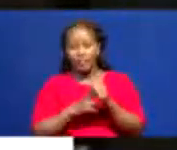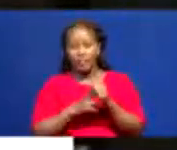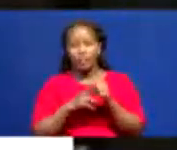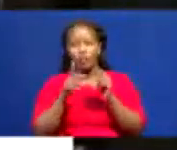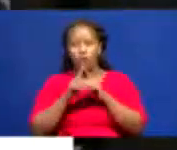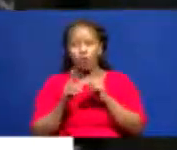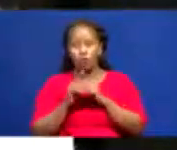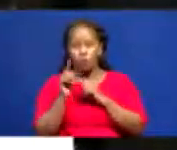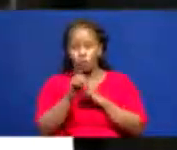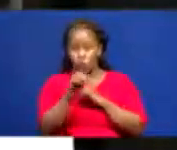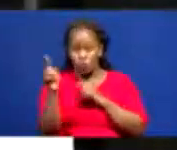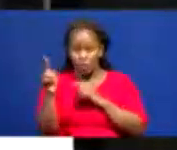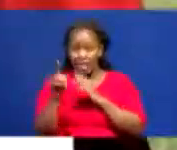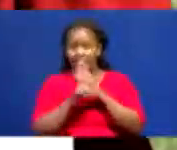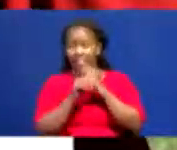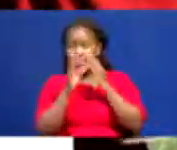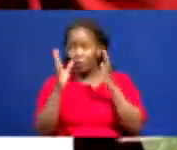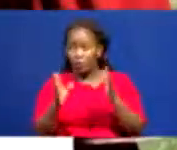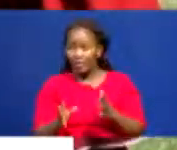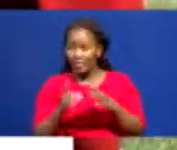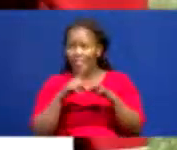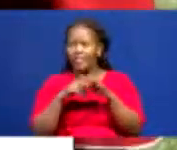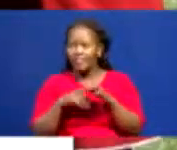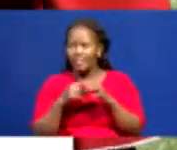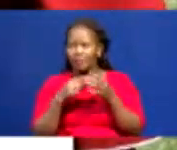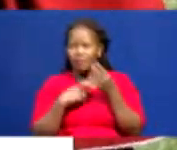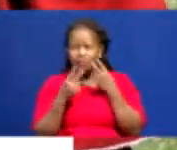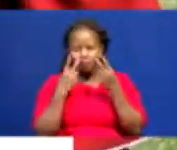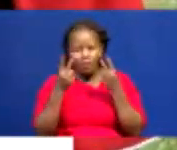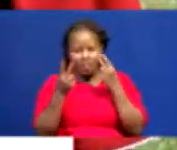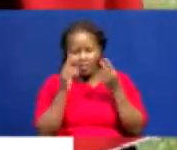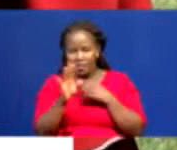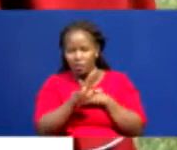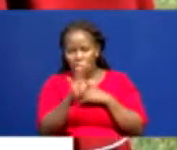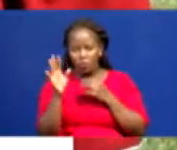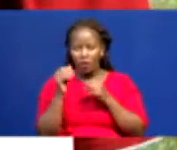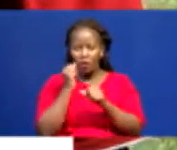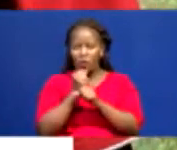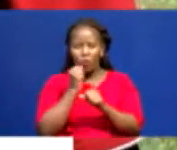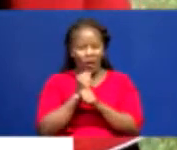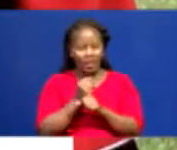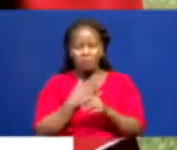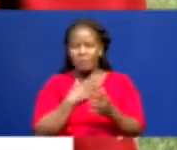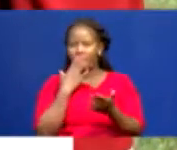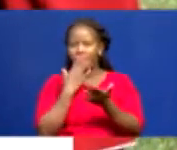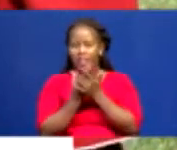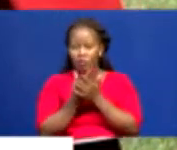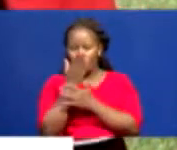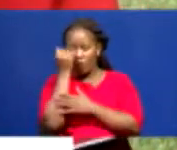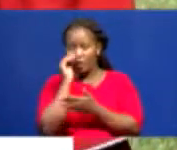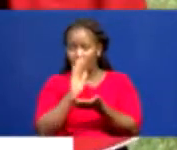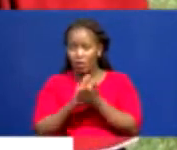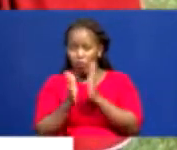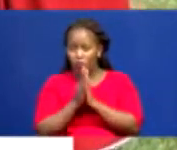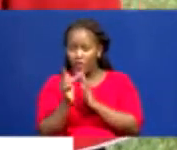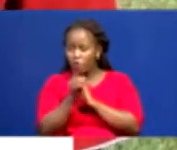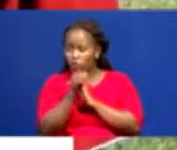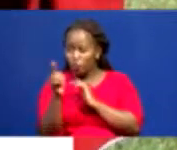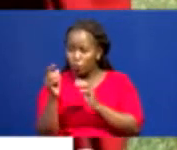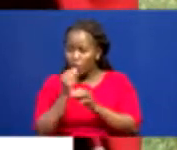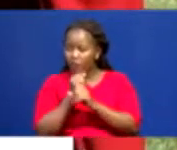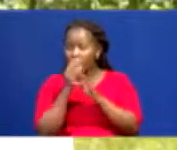2027. Na nyinyi mkiwa stakeholders, nikiwaona na nikiona ile part mna play, tunashukuru sana kwa sababu bila nyinyi kama